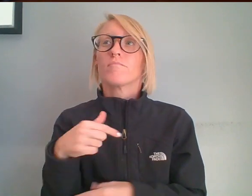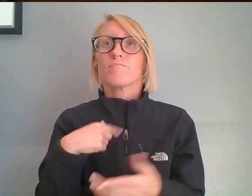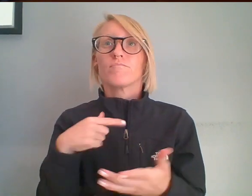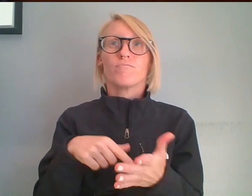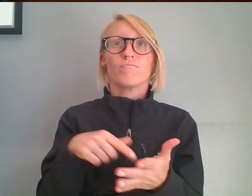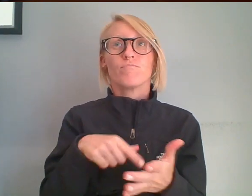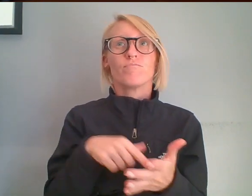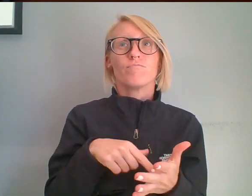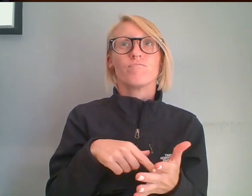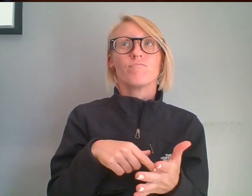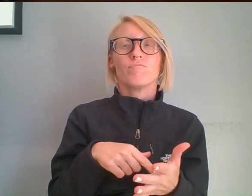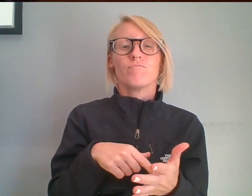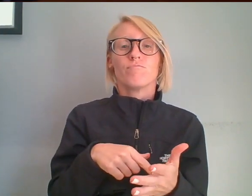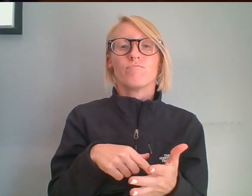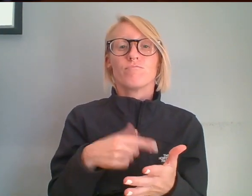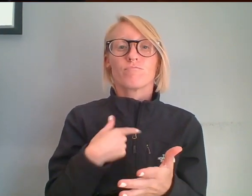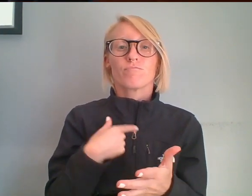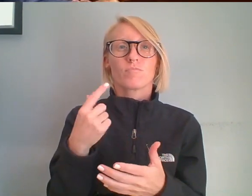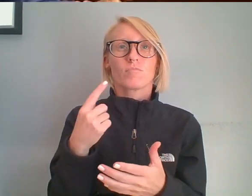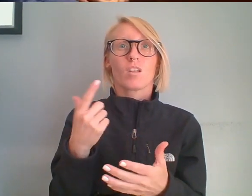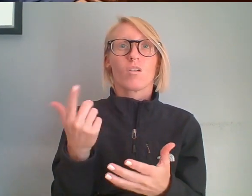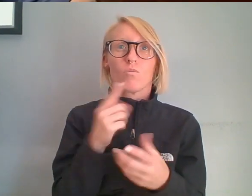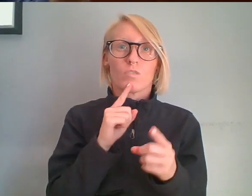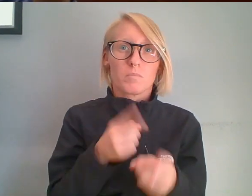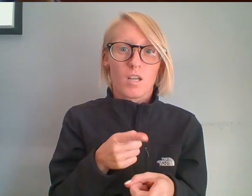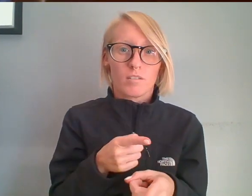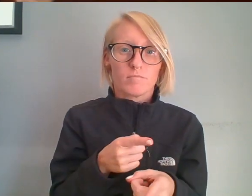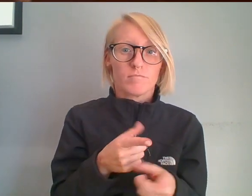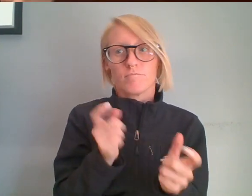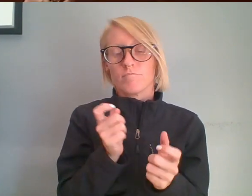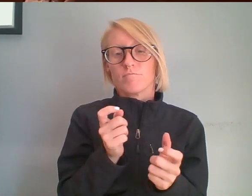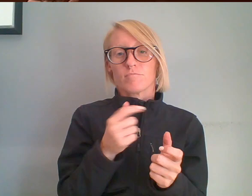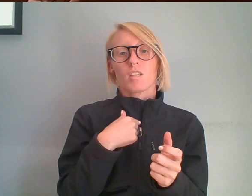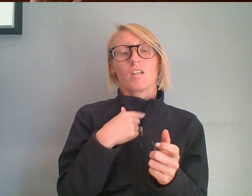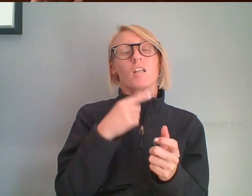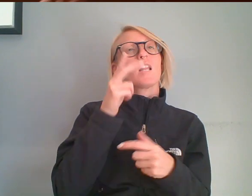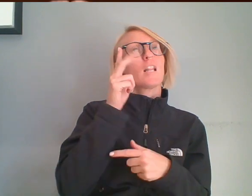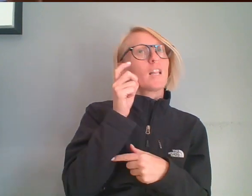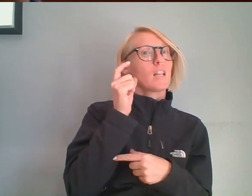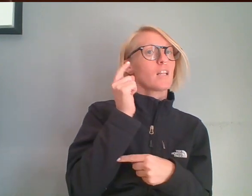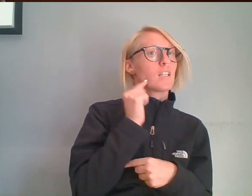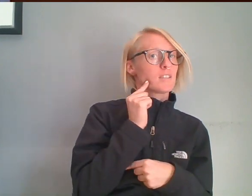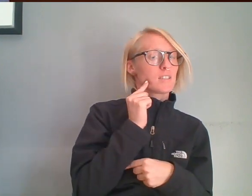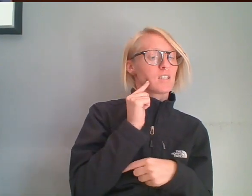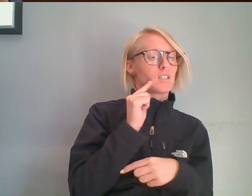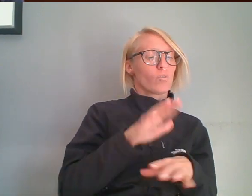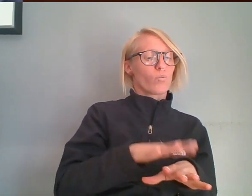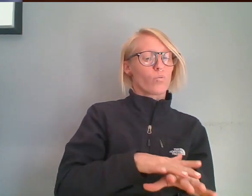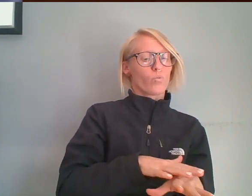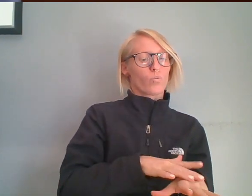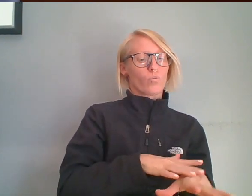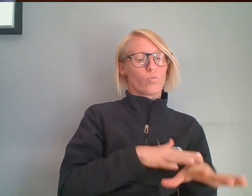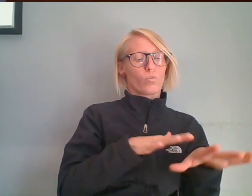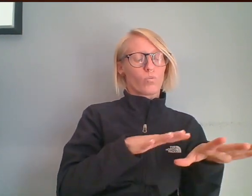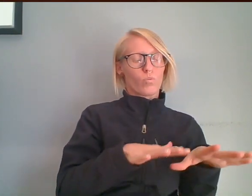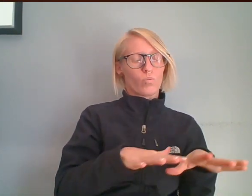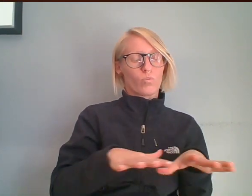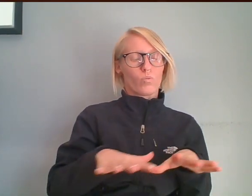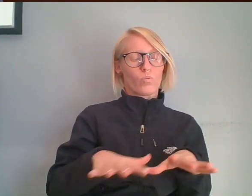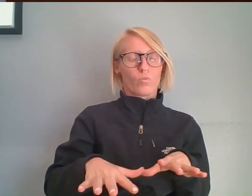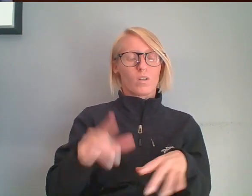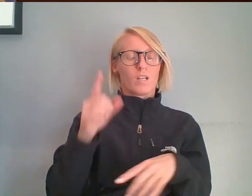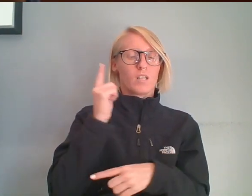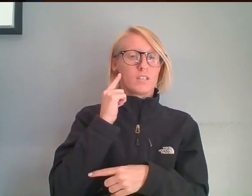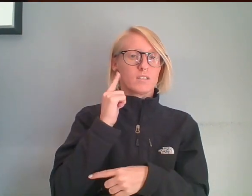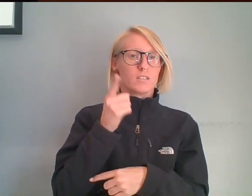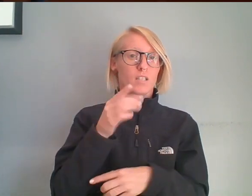to think about what we're gonna respond, and then we respond. We really need to listen. Because fundamentally, as a communicator, your job